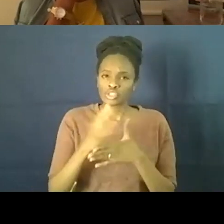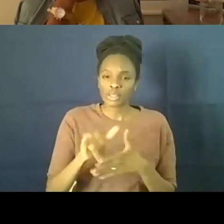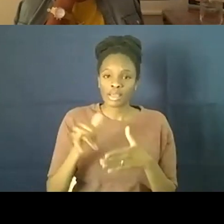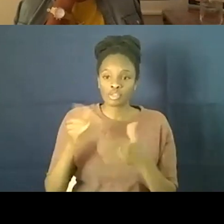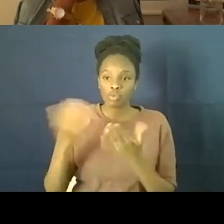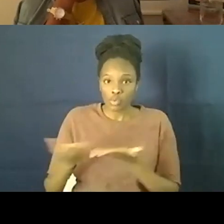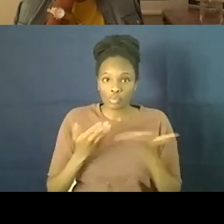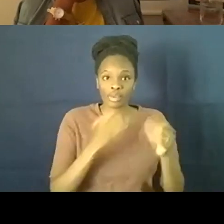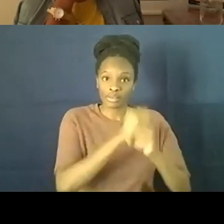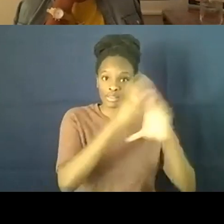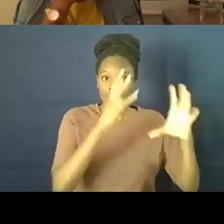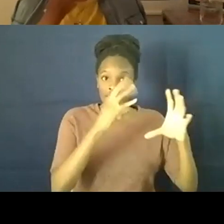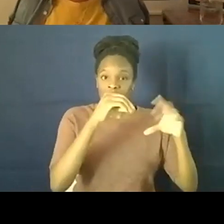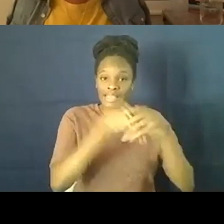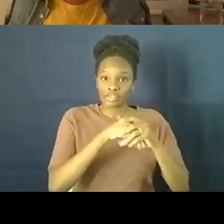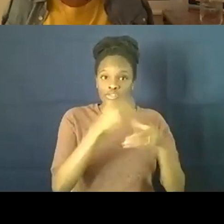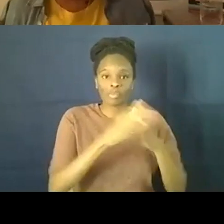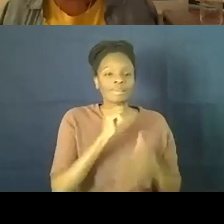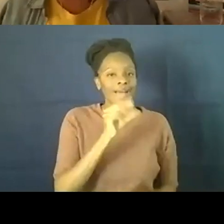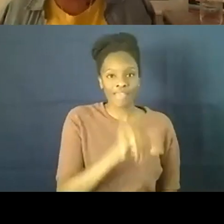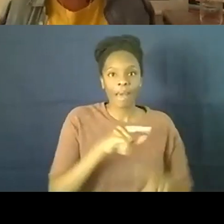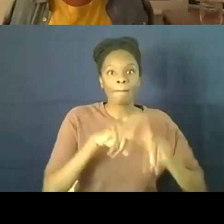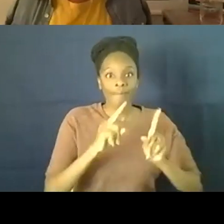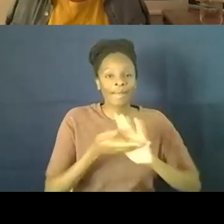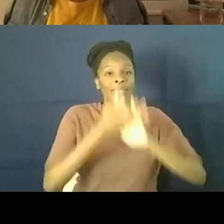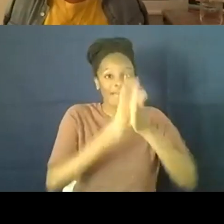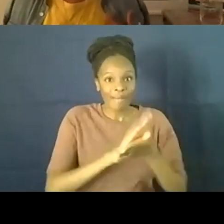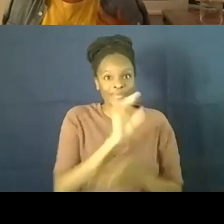isn't that, it becomes that through our conversation together.